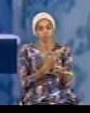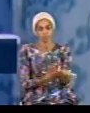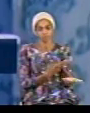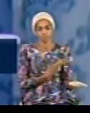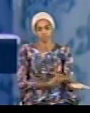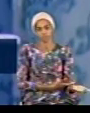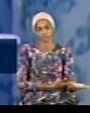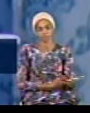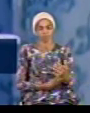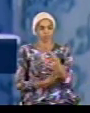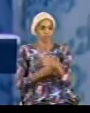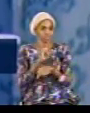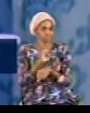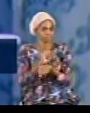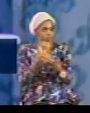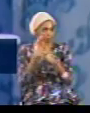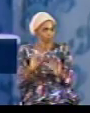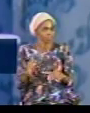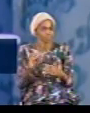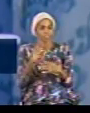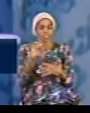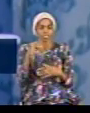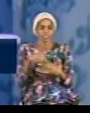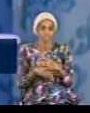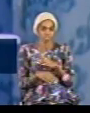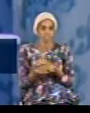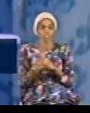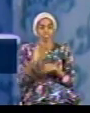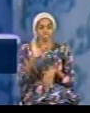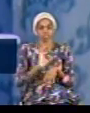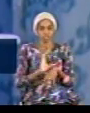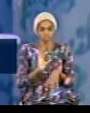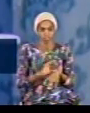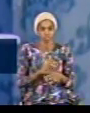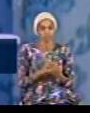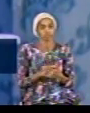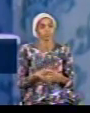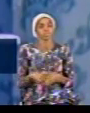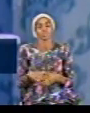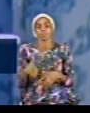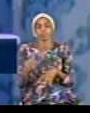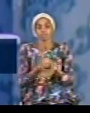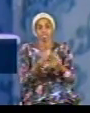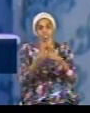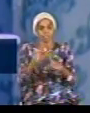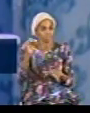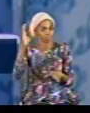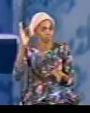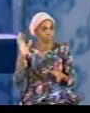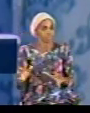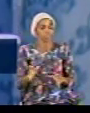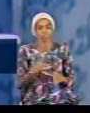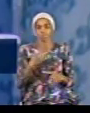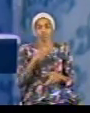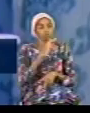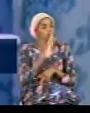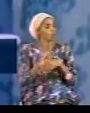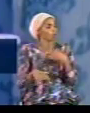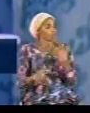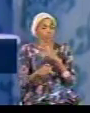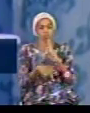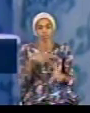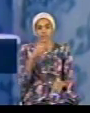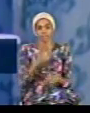workers in the vineyard of the Lord, ministers of all classes, all categories of ministers will be